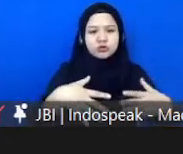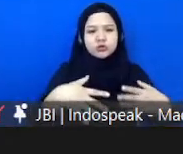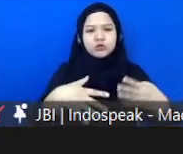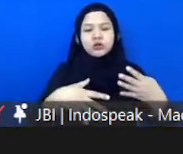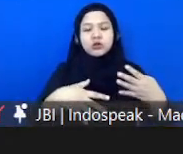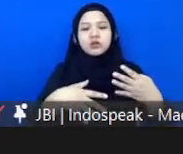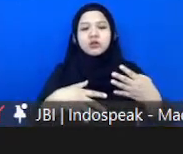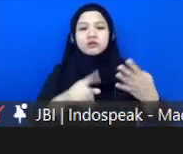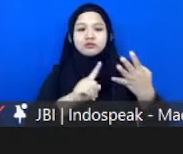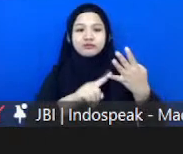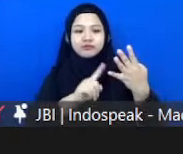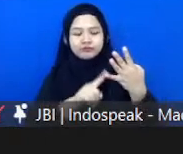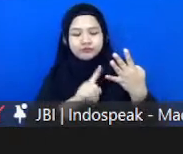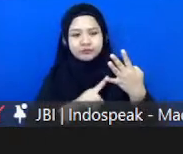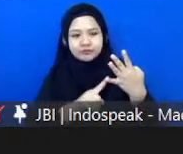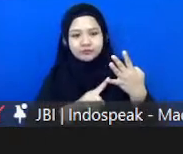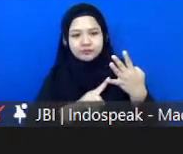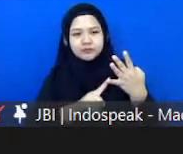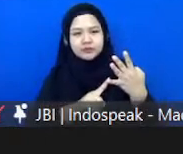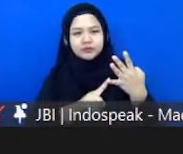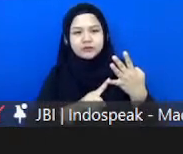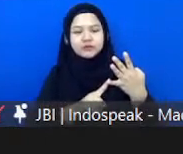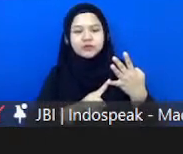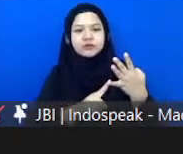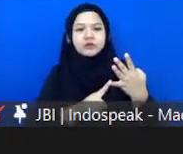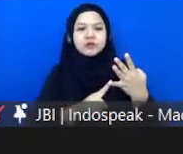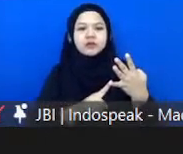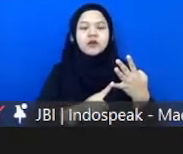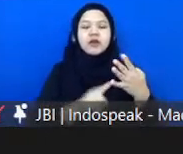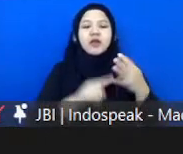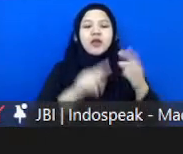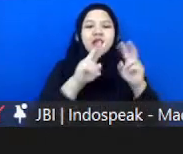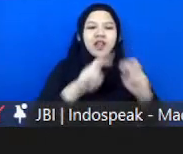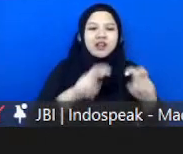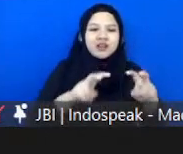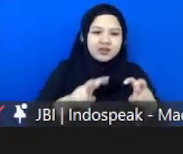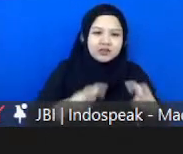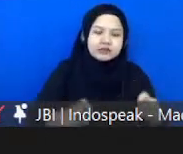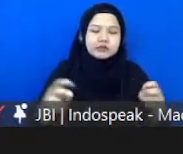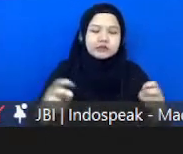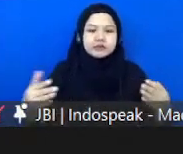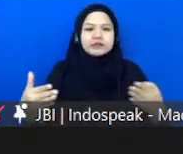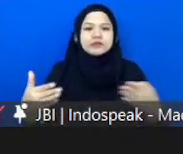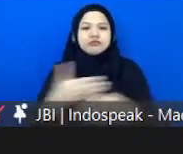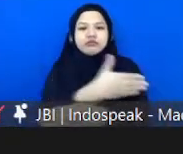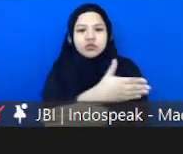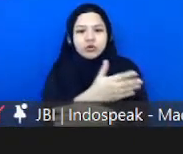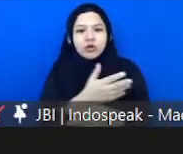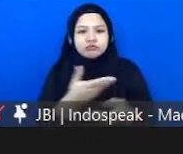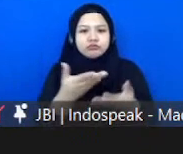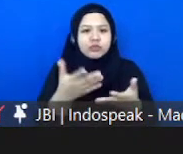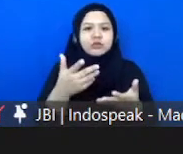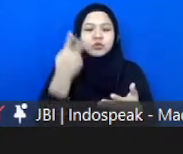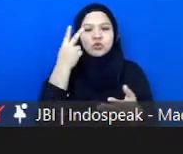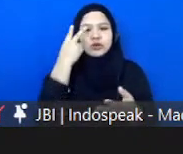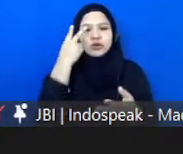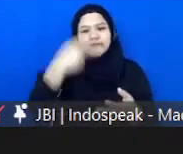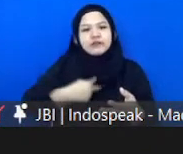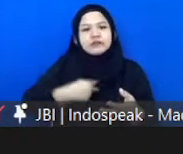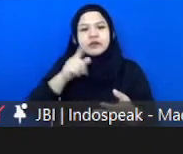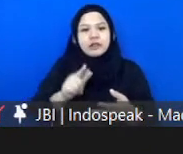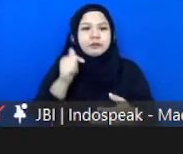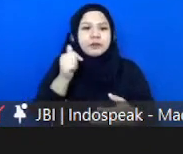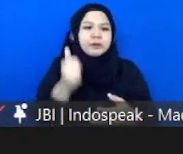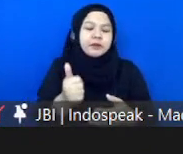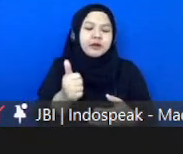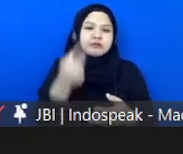like to make is that applying an intersectional analysis allows better reflection on the differential experiences of population,